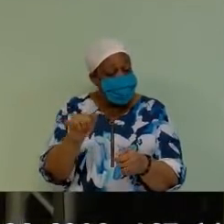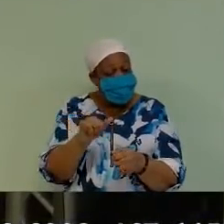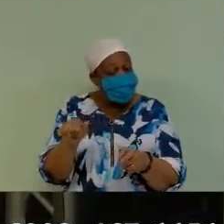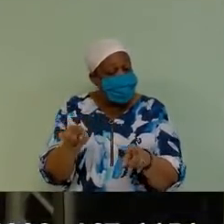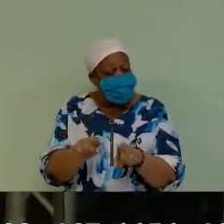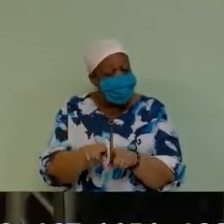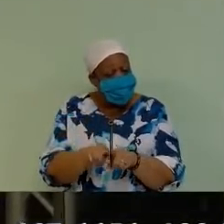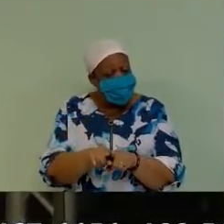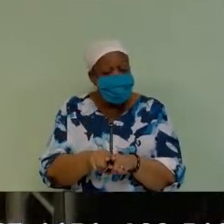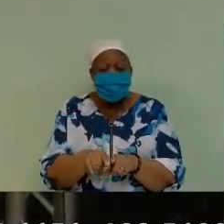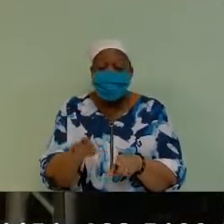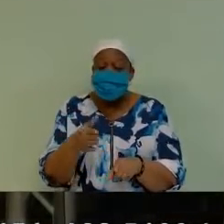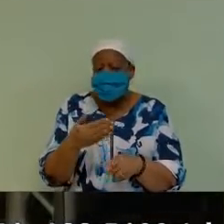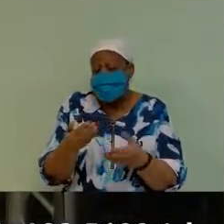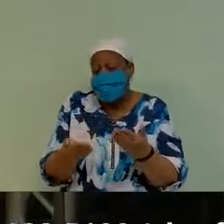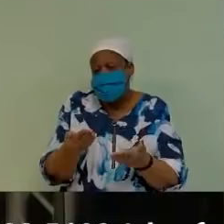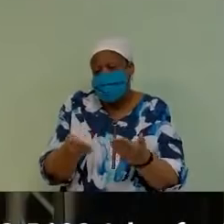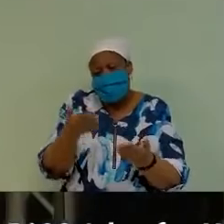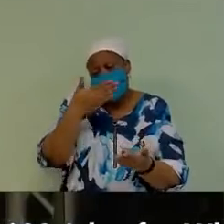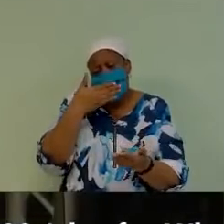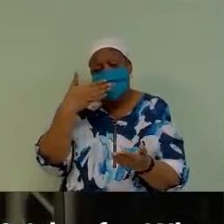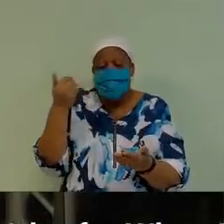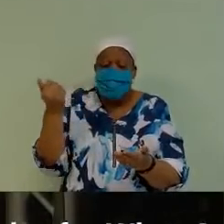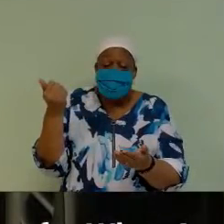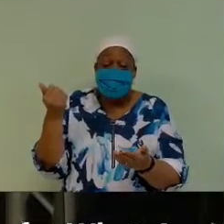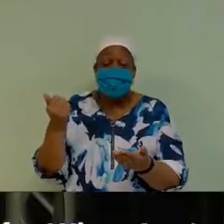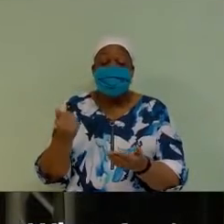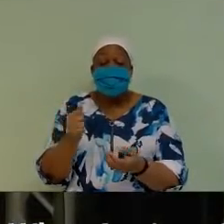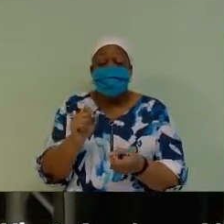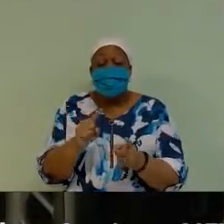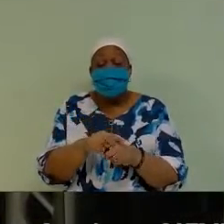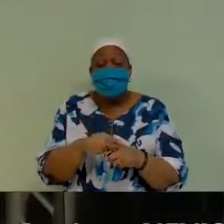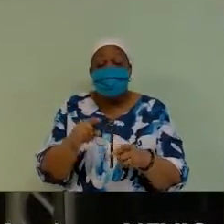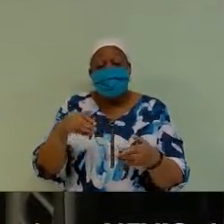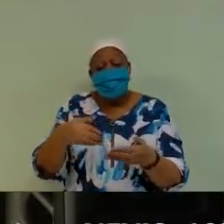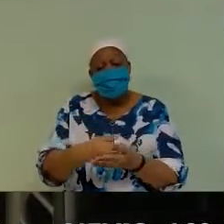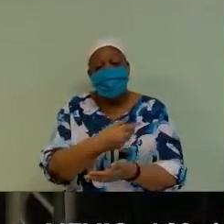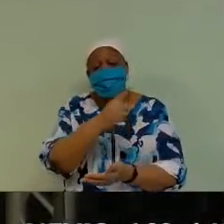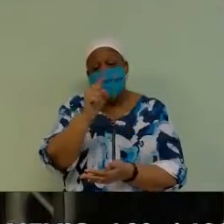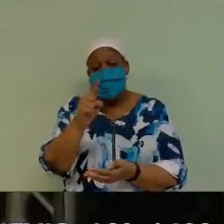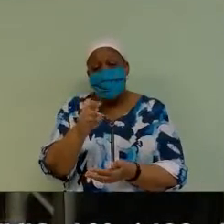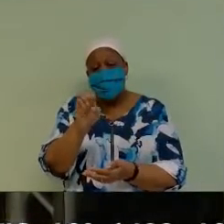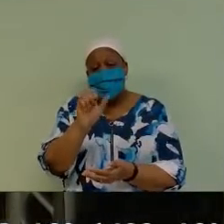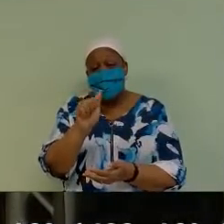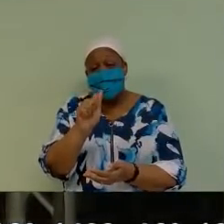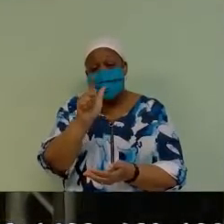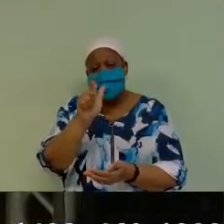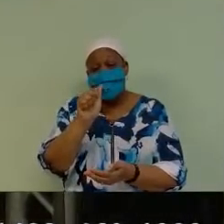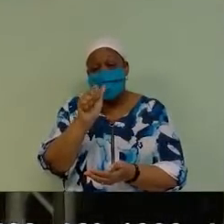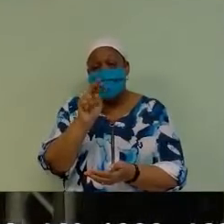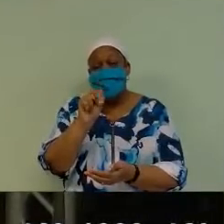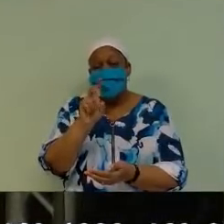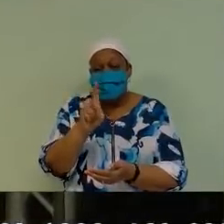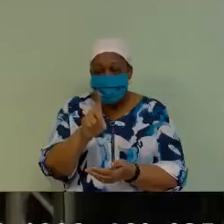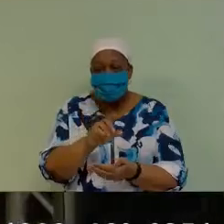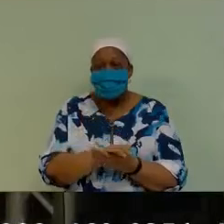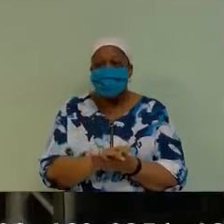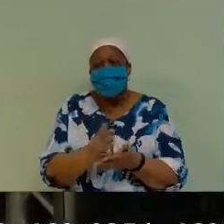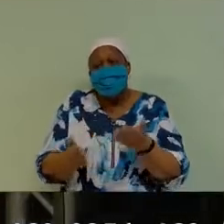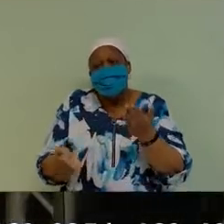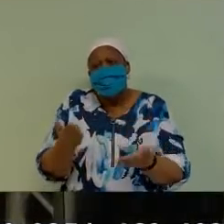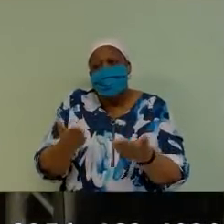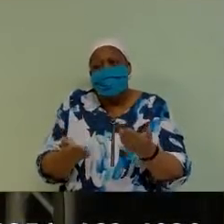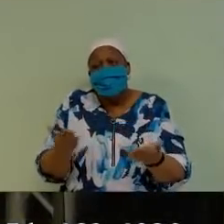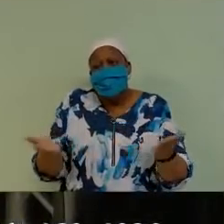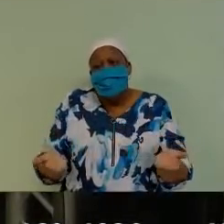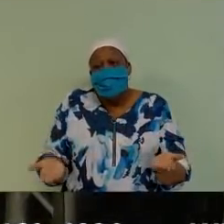better to what was experienced in New Zealand. And so what I can say is maybe our Prime Minister need to do a dance, just like the Prime